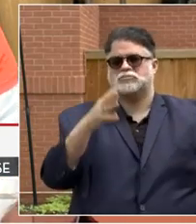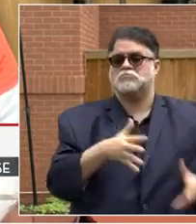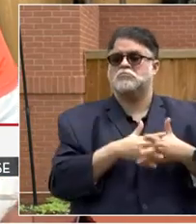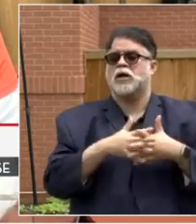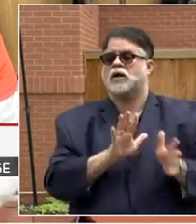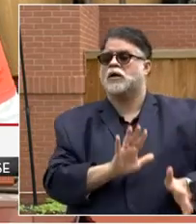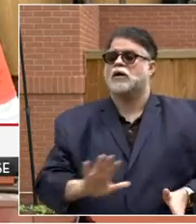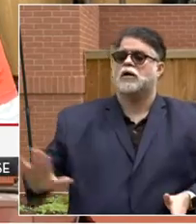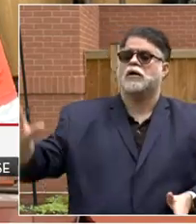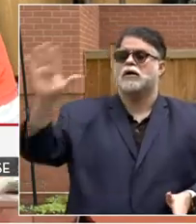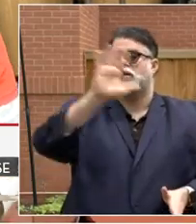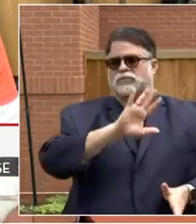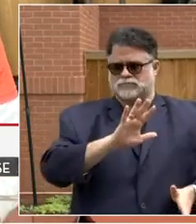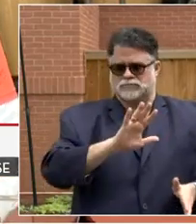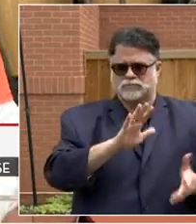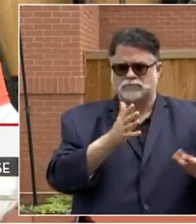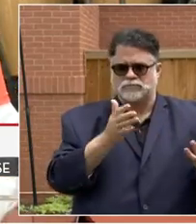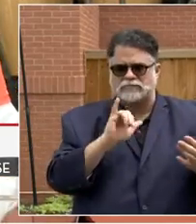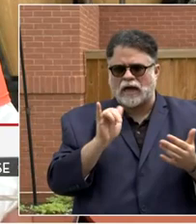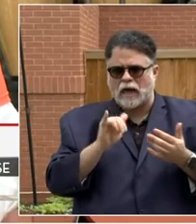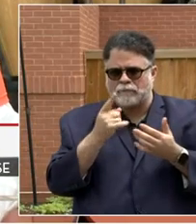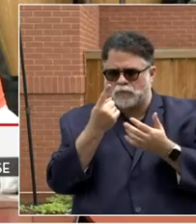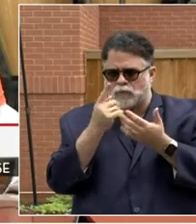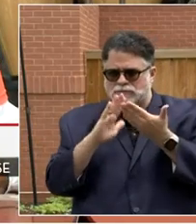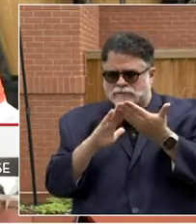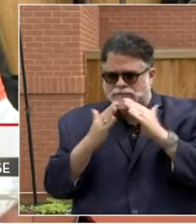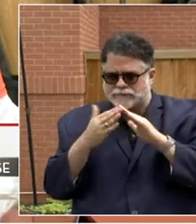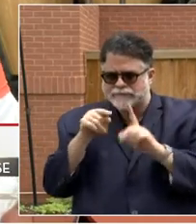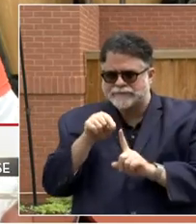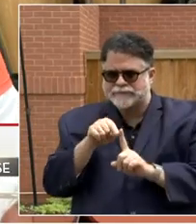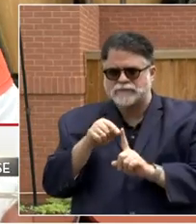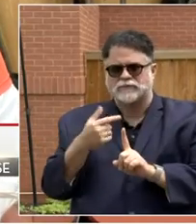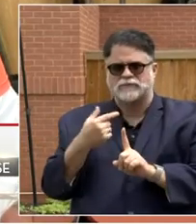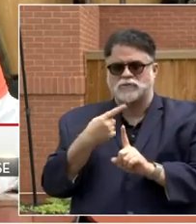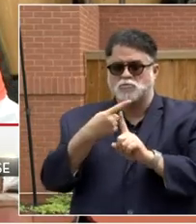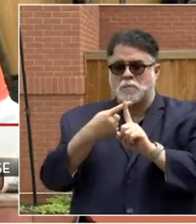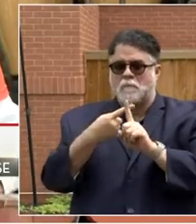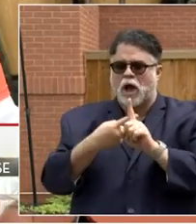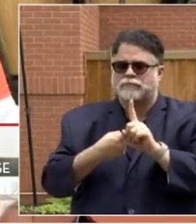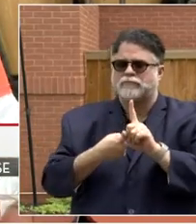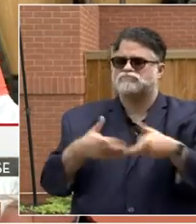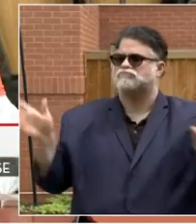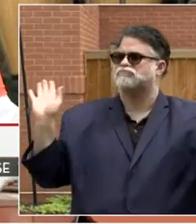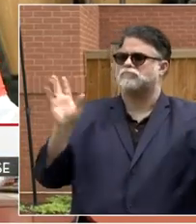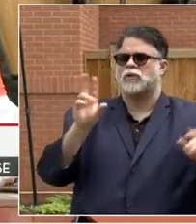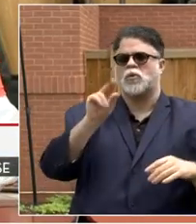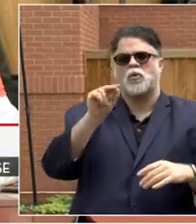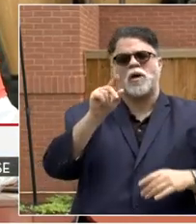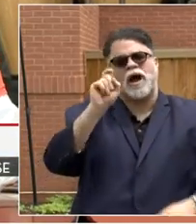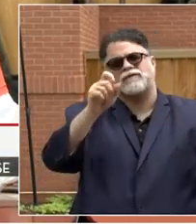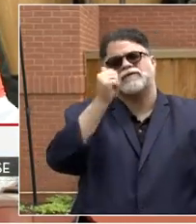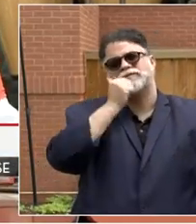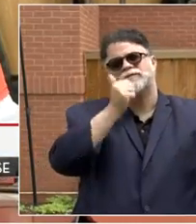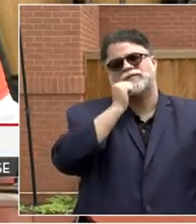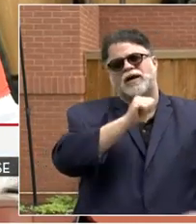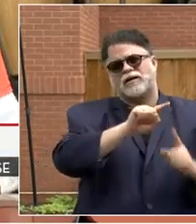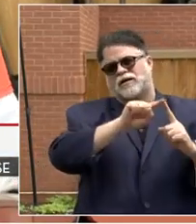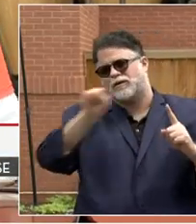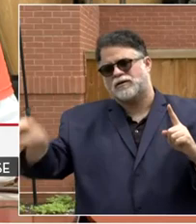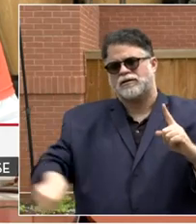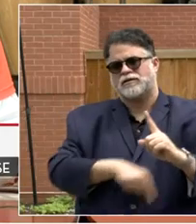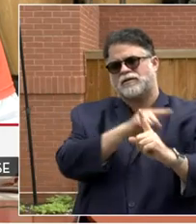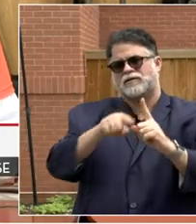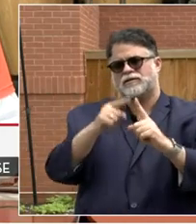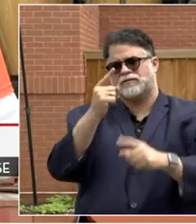of recognition isn't enough. We know the truth is that every day, every member of our community plays an